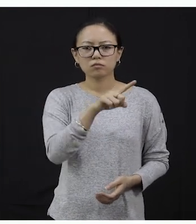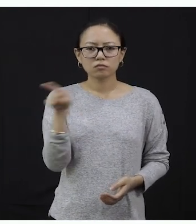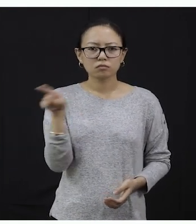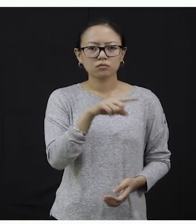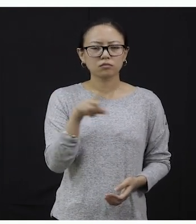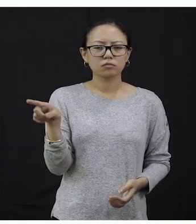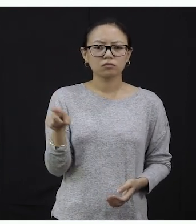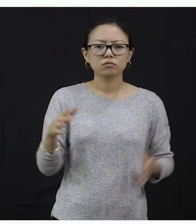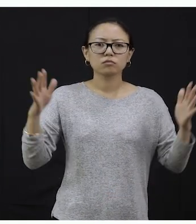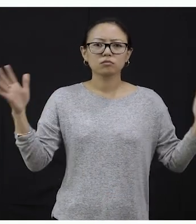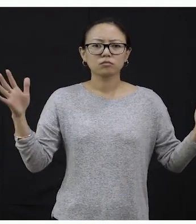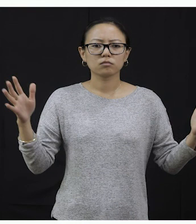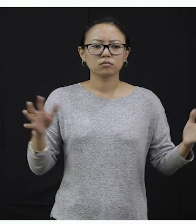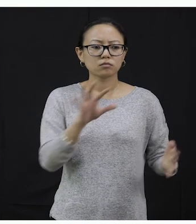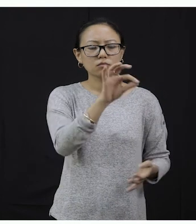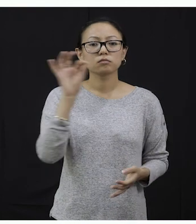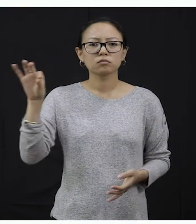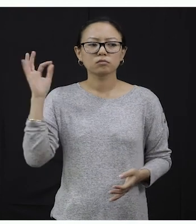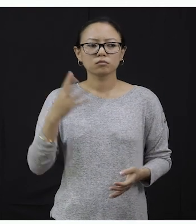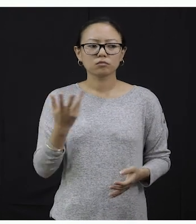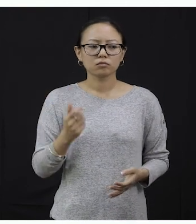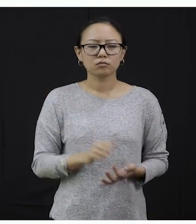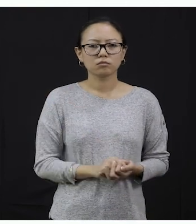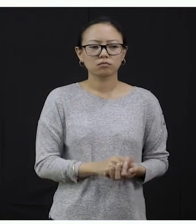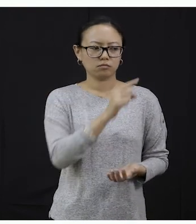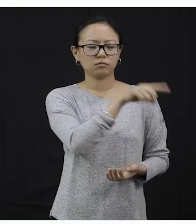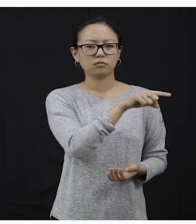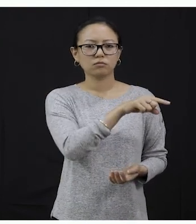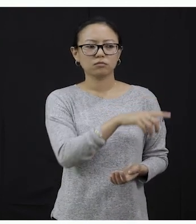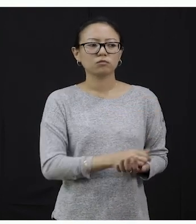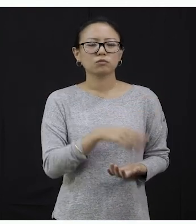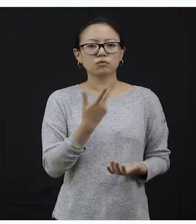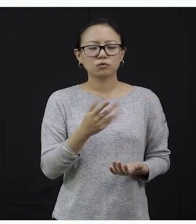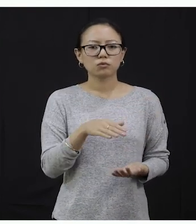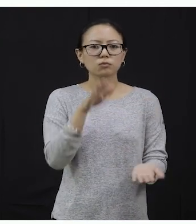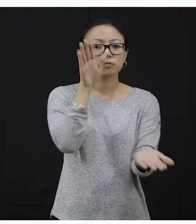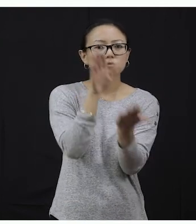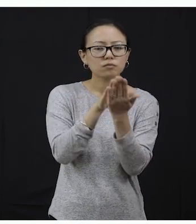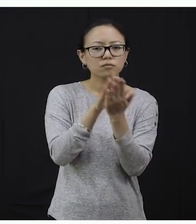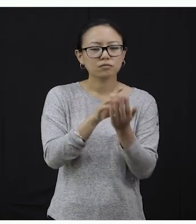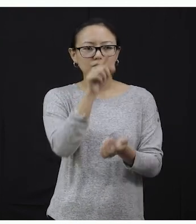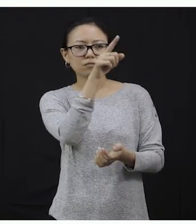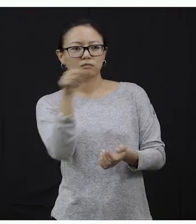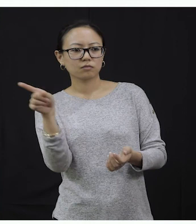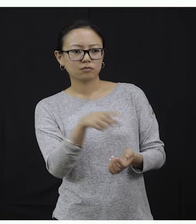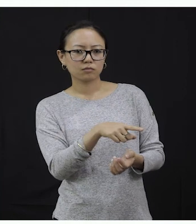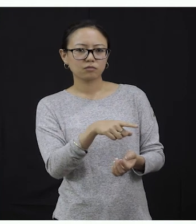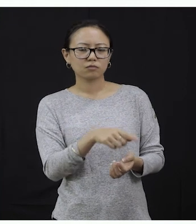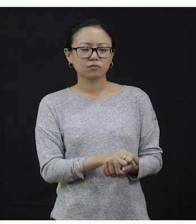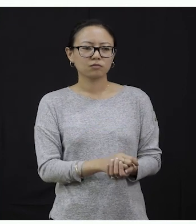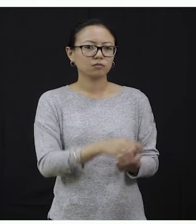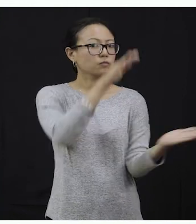So here again we have 341 is greater, and the alligator mouth or the open end